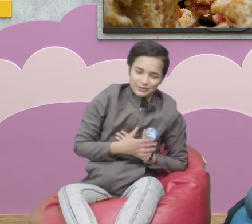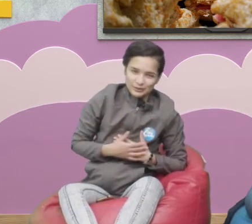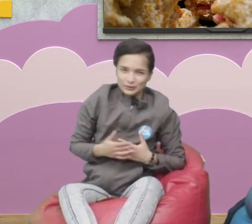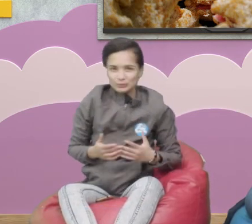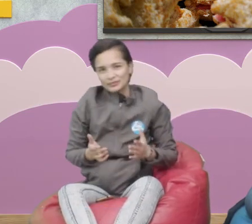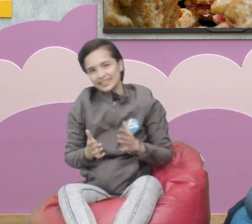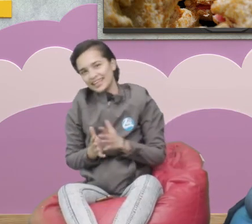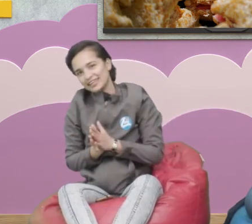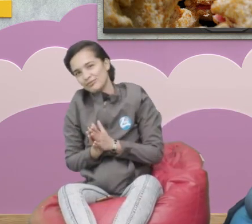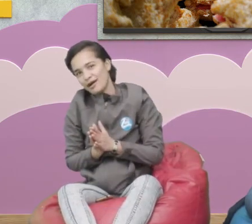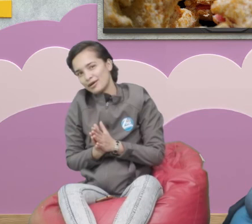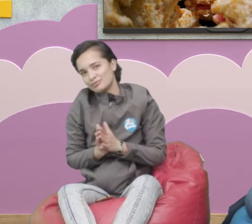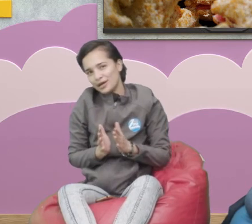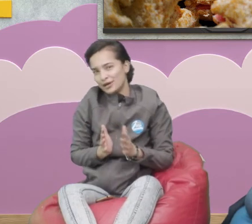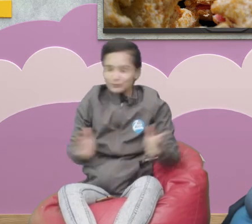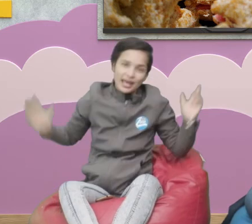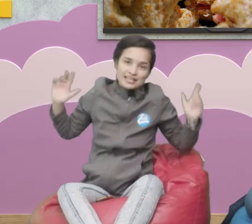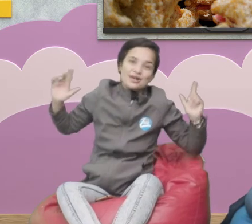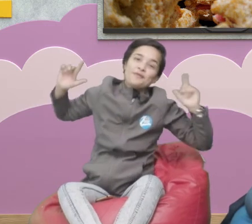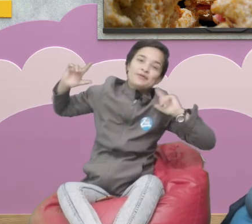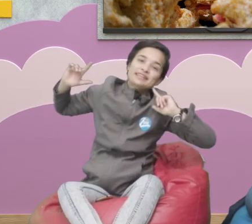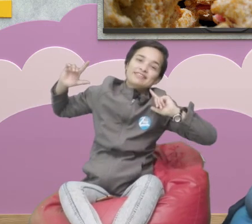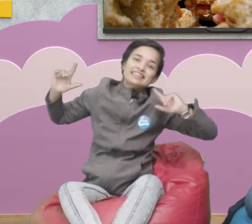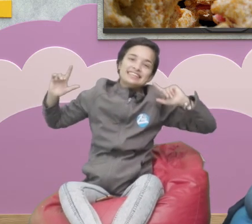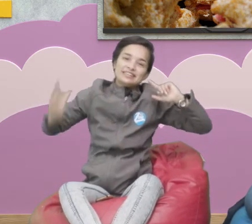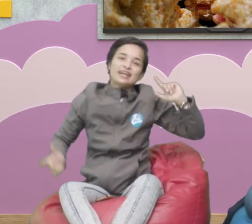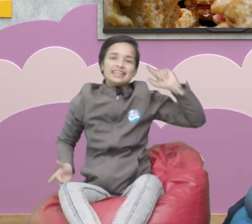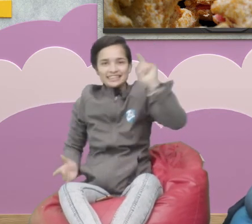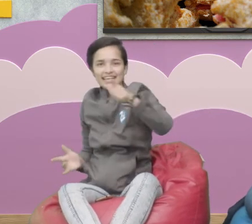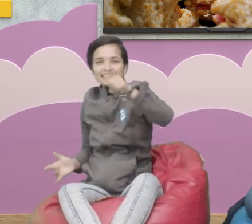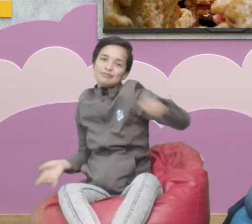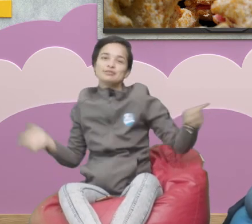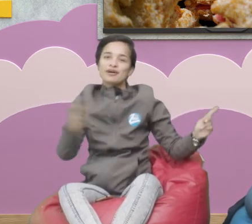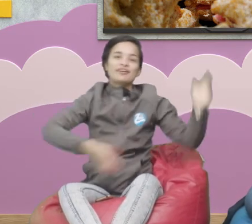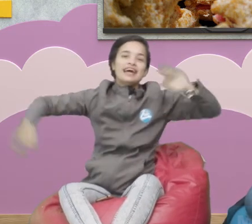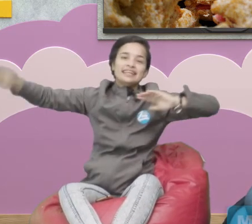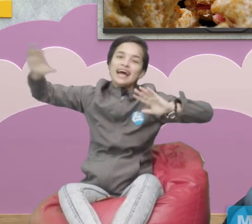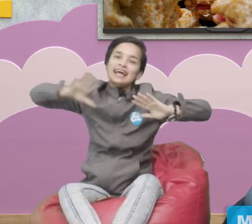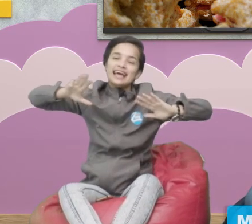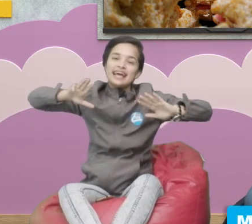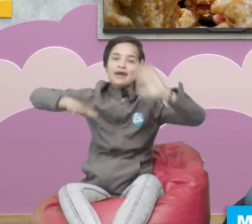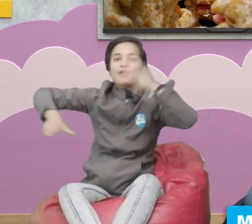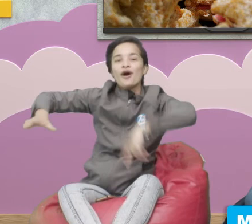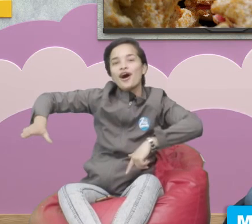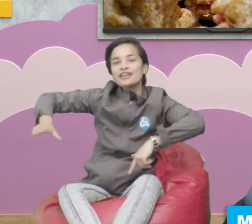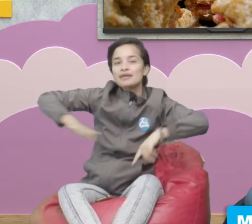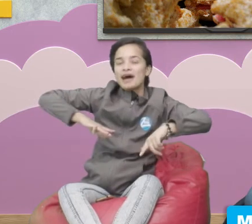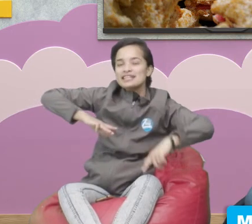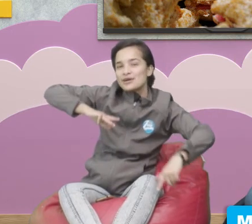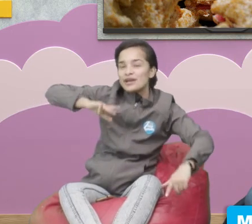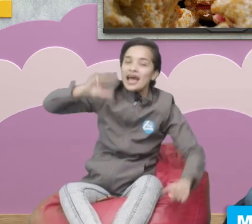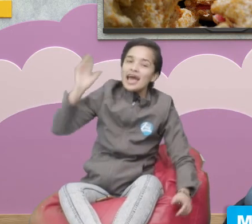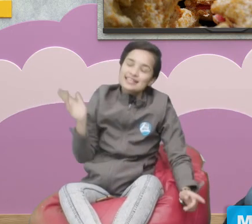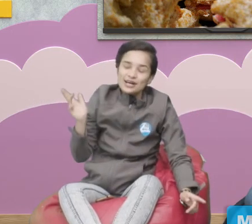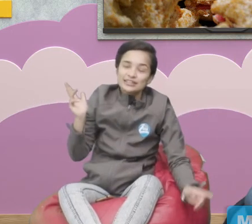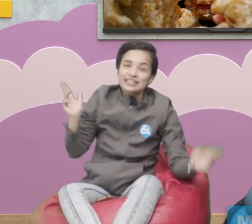Bakpro. Thank you, Bakpro. So we will definitely see you guys next time tomorrow at 9 a.m. on the